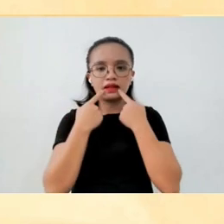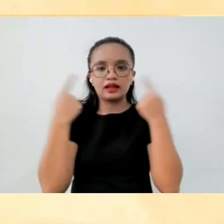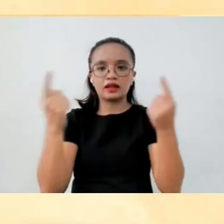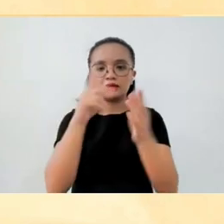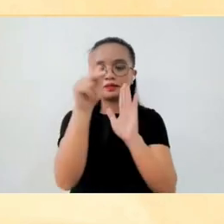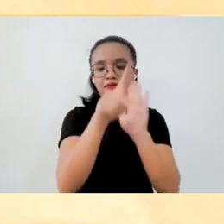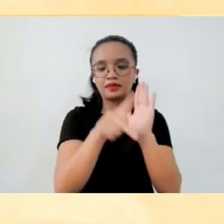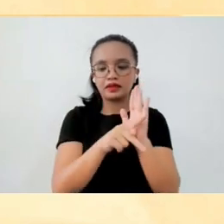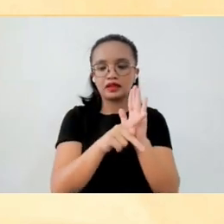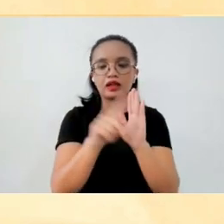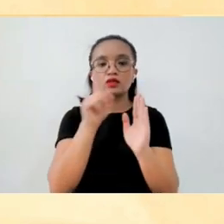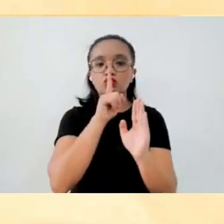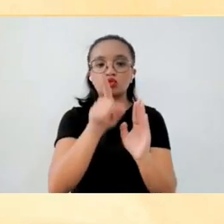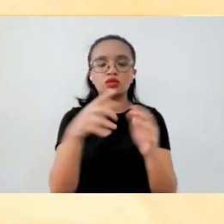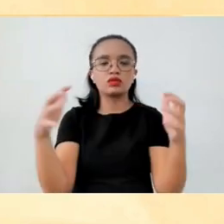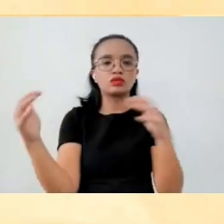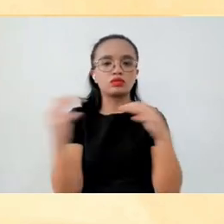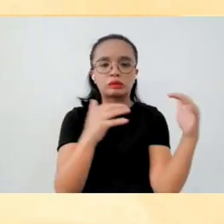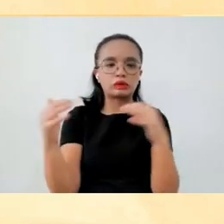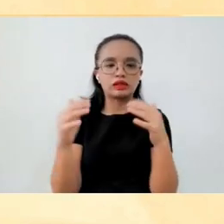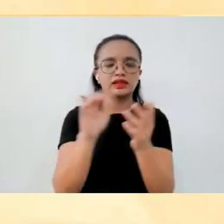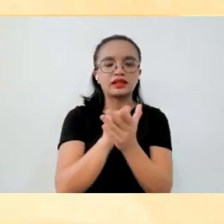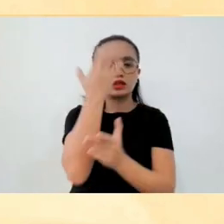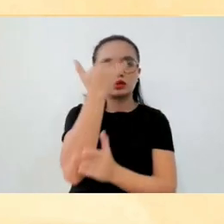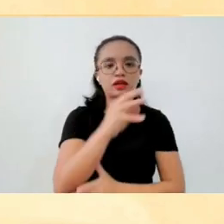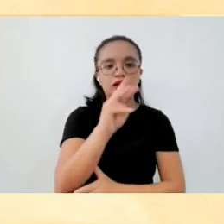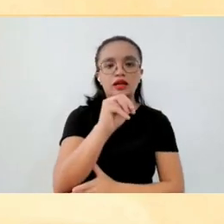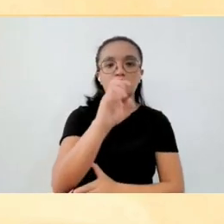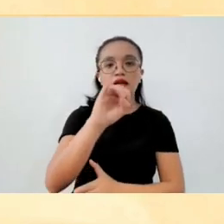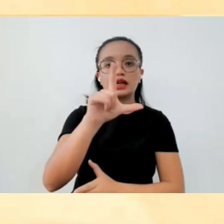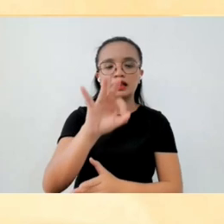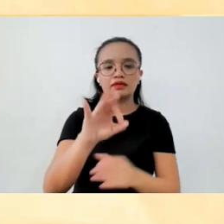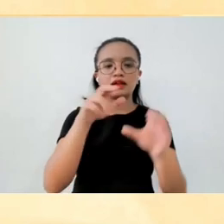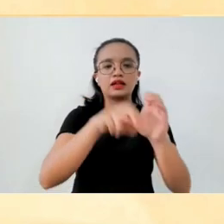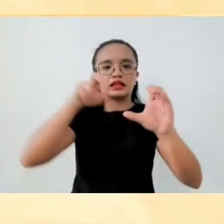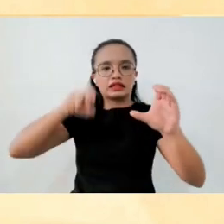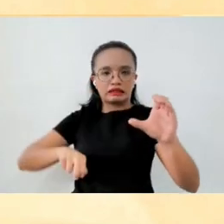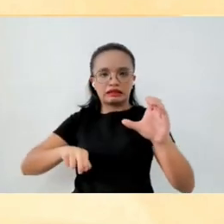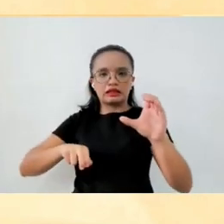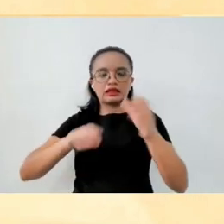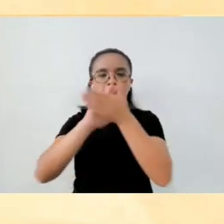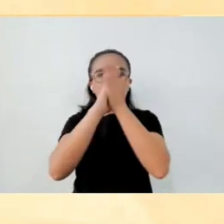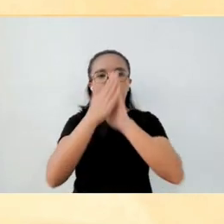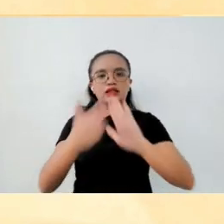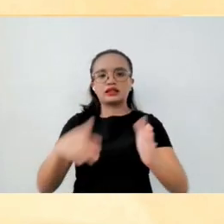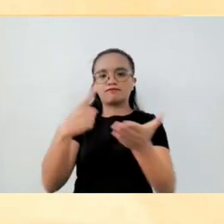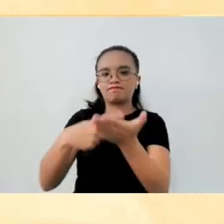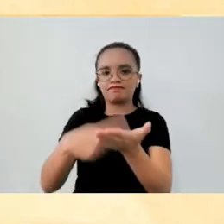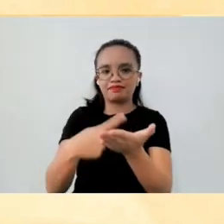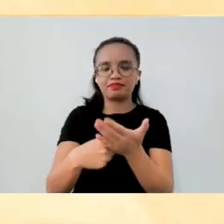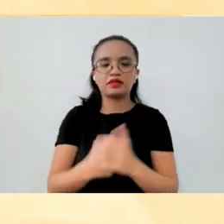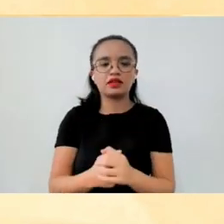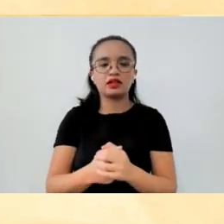of total war that caused the MILF to step down from the peace table. On and off